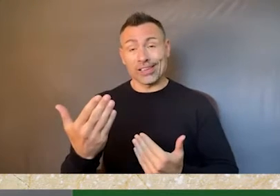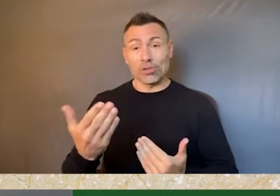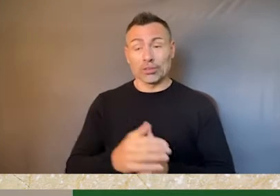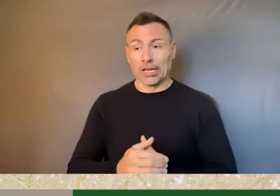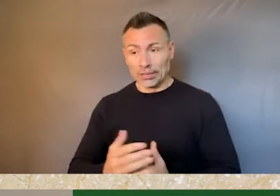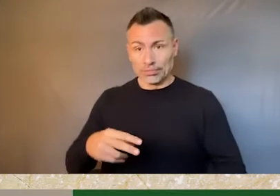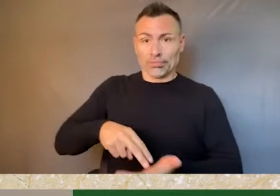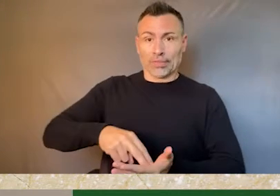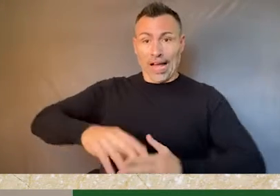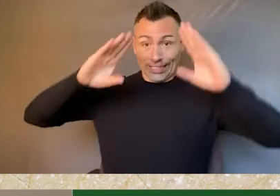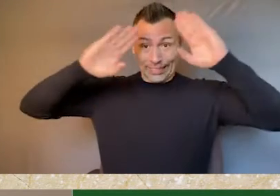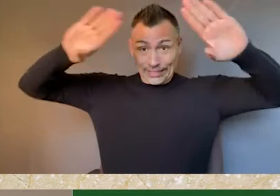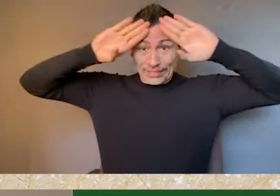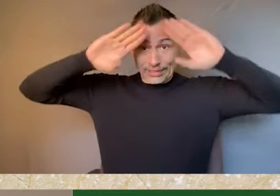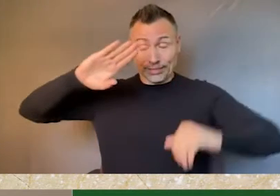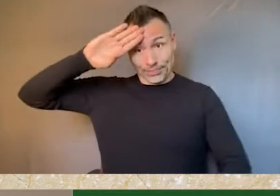Attention!